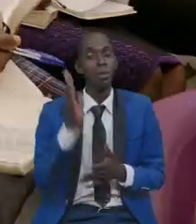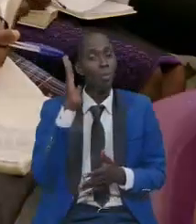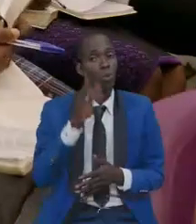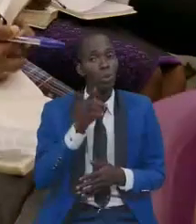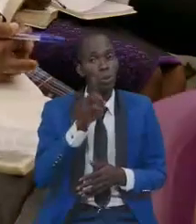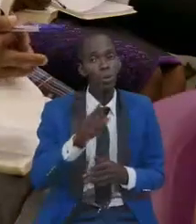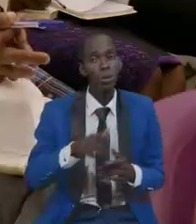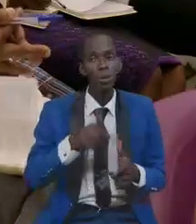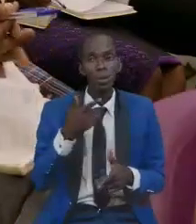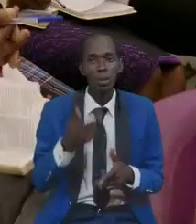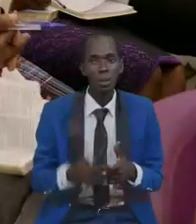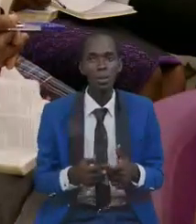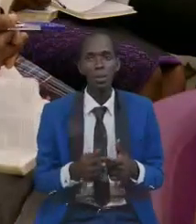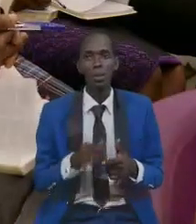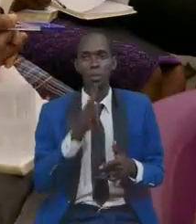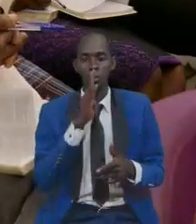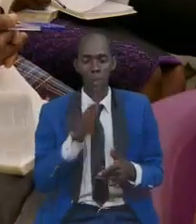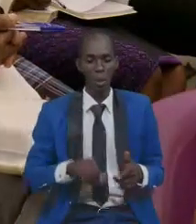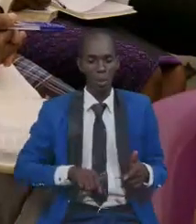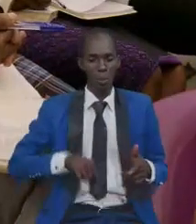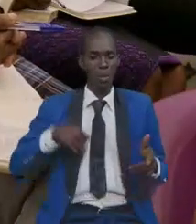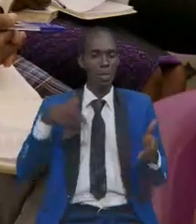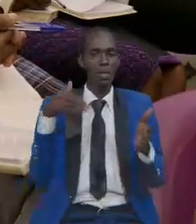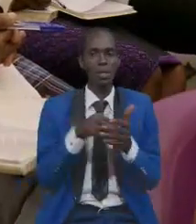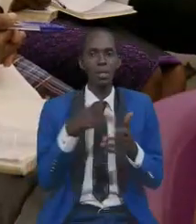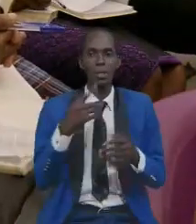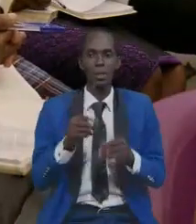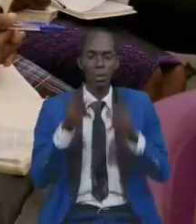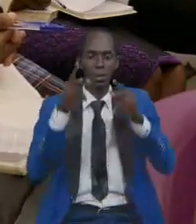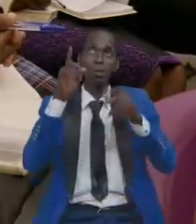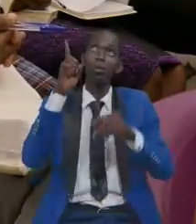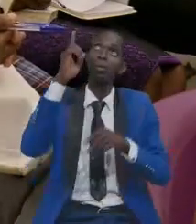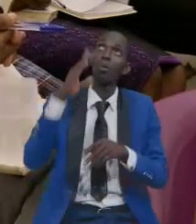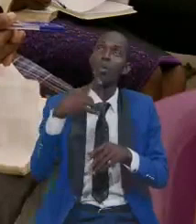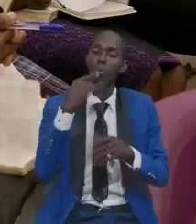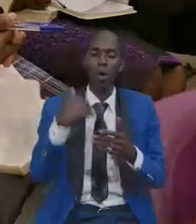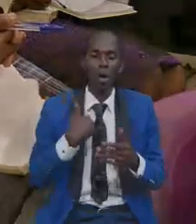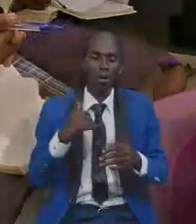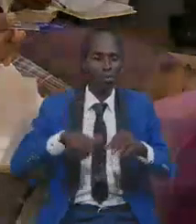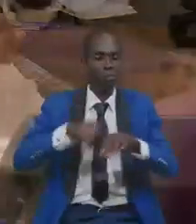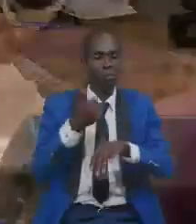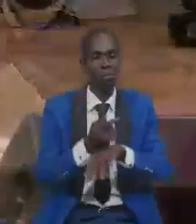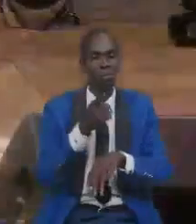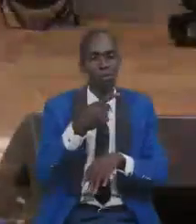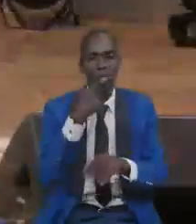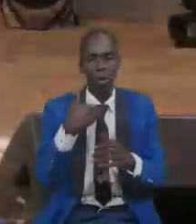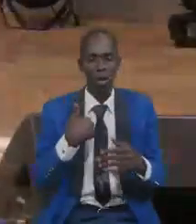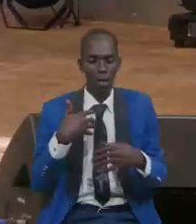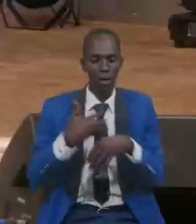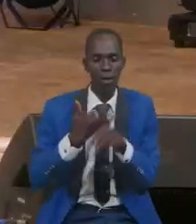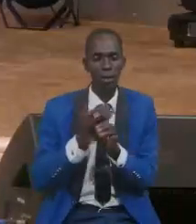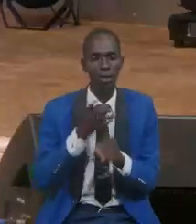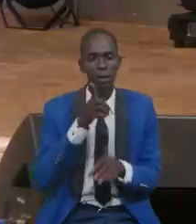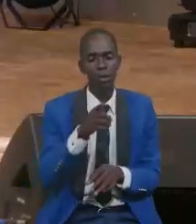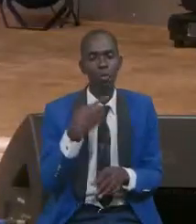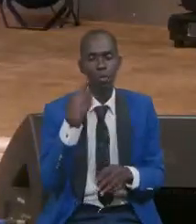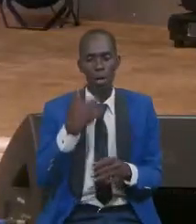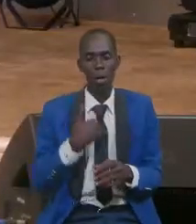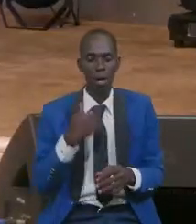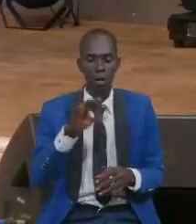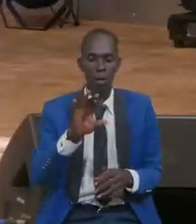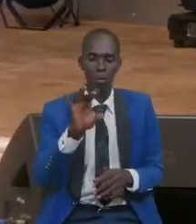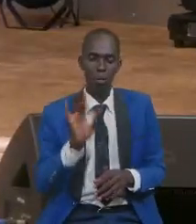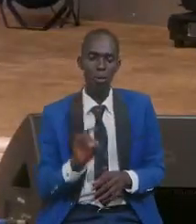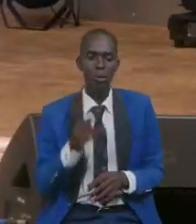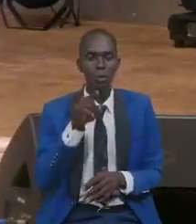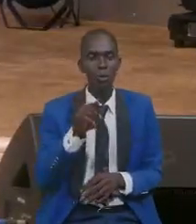be proud against the one who has created you, who has set you so, who has appointed you? He said, I have